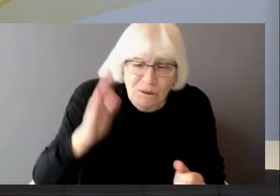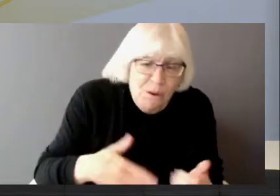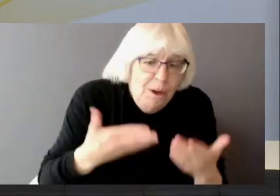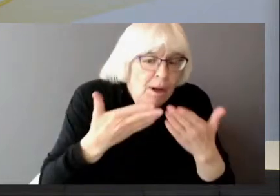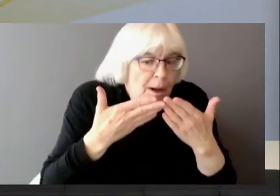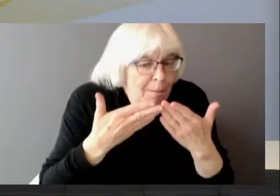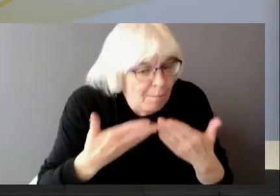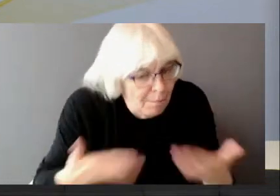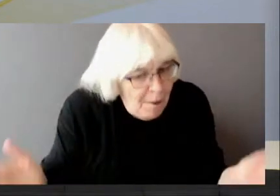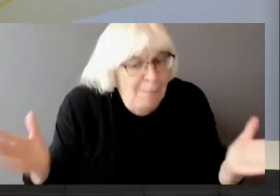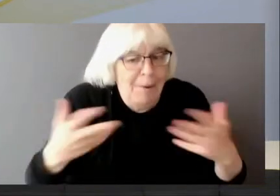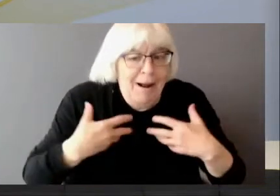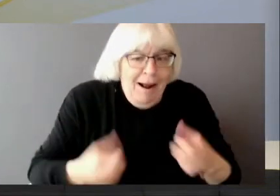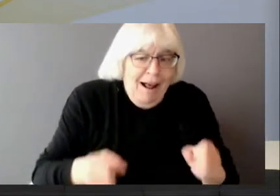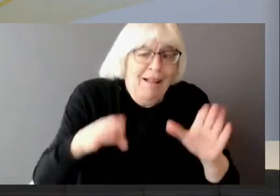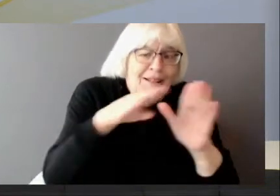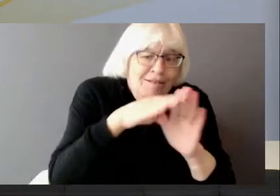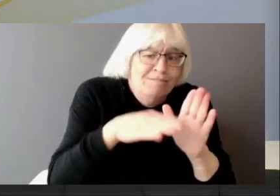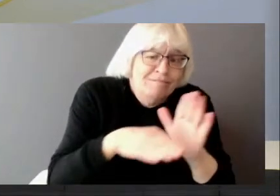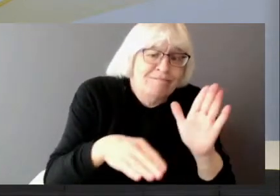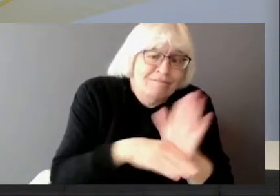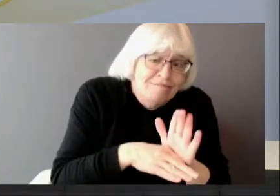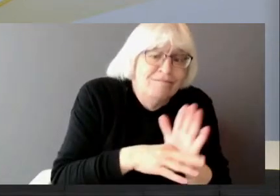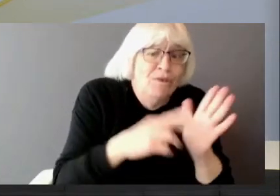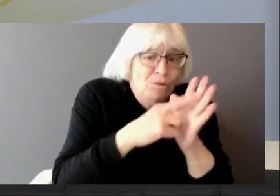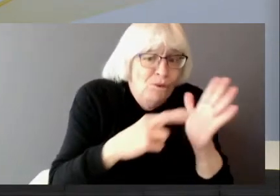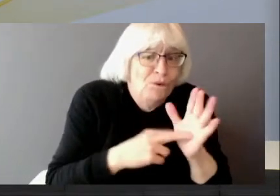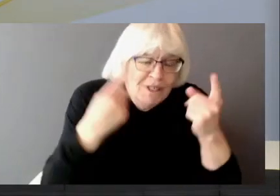evidence suggests that approved vaccines provide